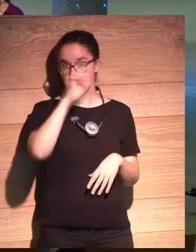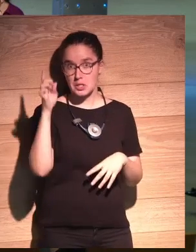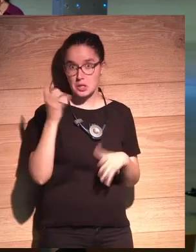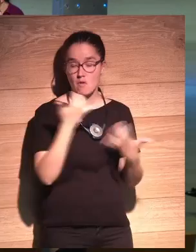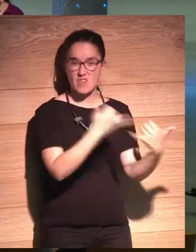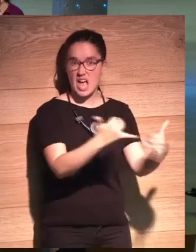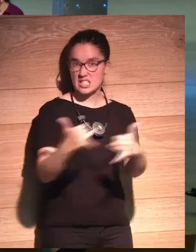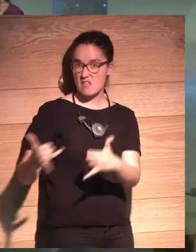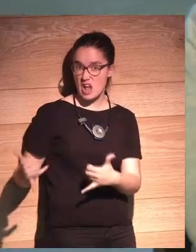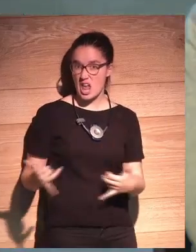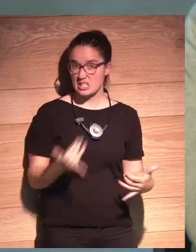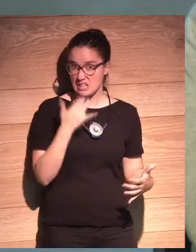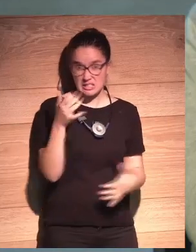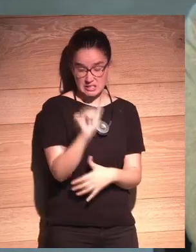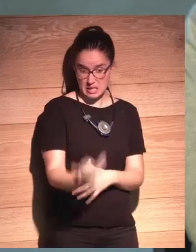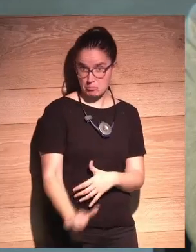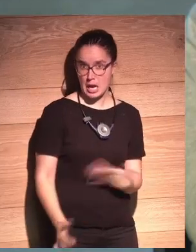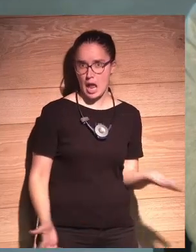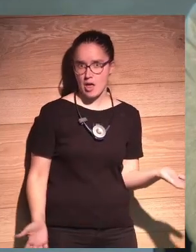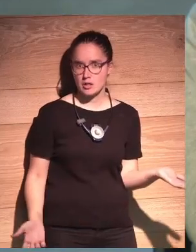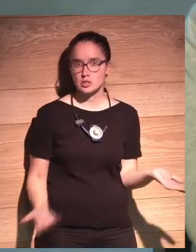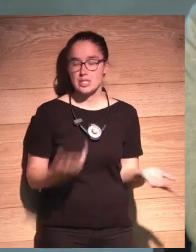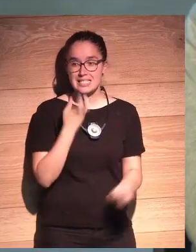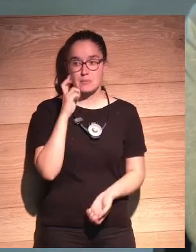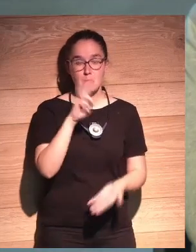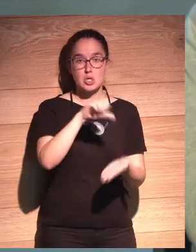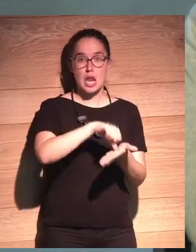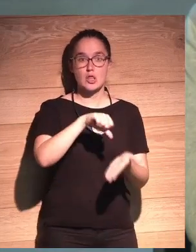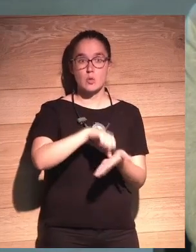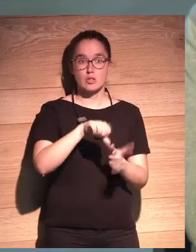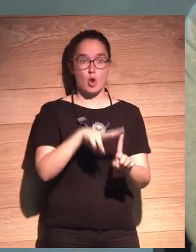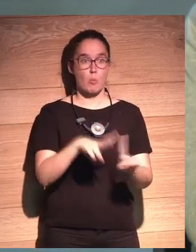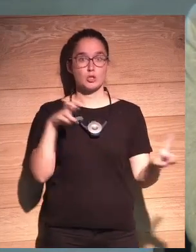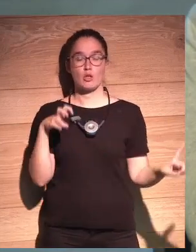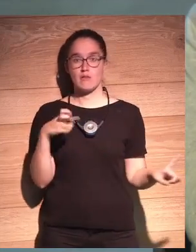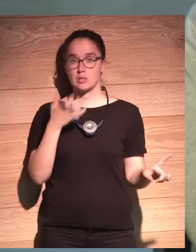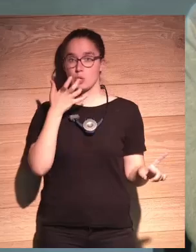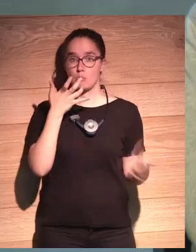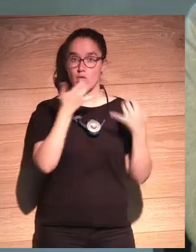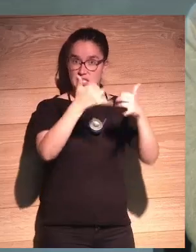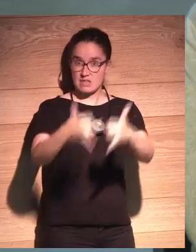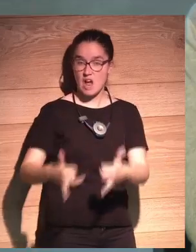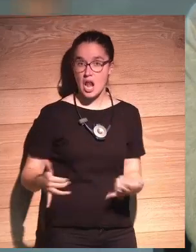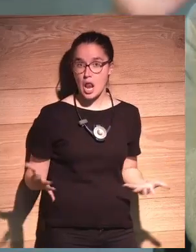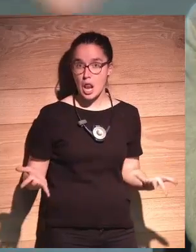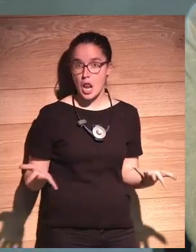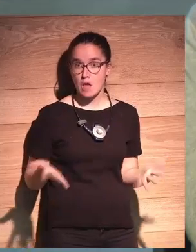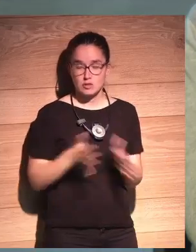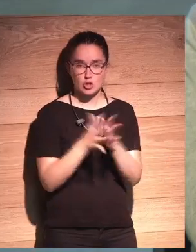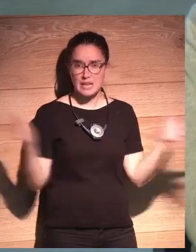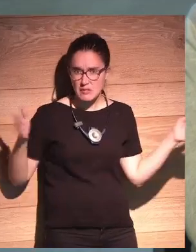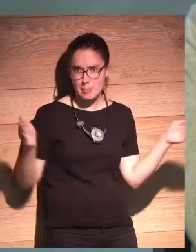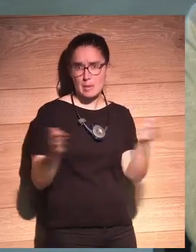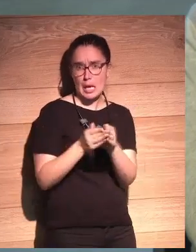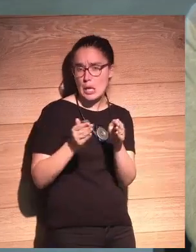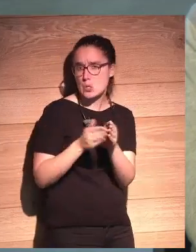city like Madrid has festivals almost every week. So if we see the city from the festival perspective,